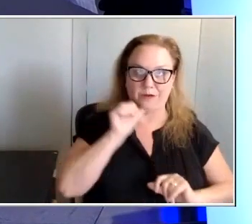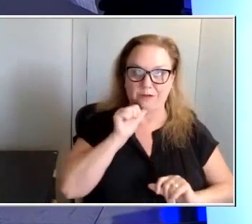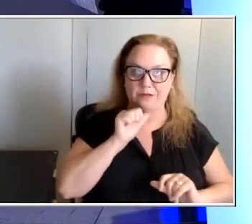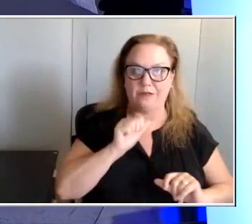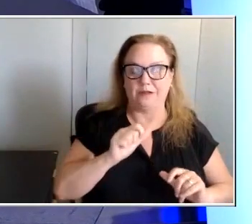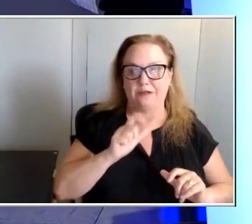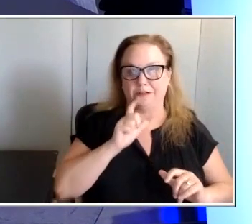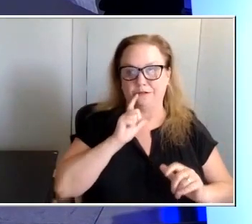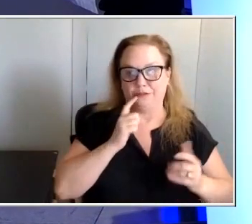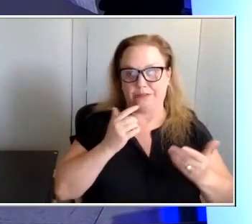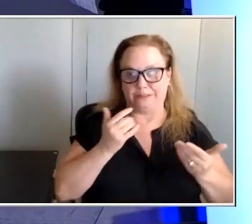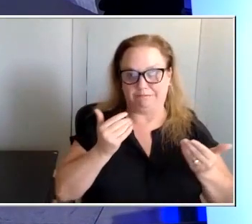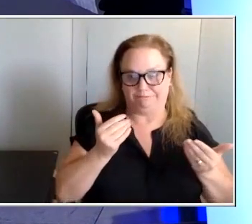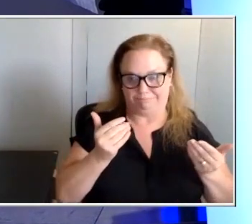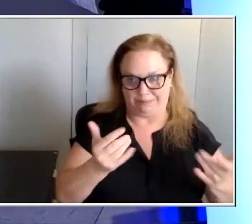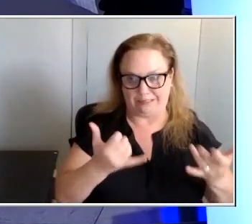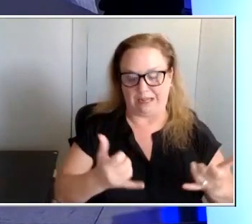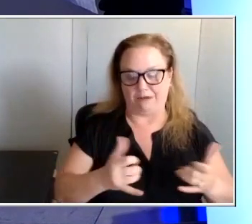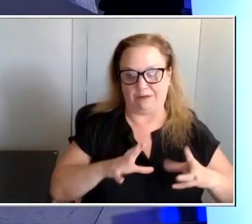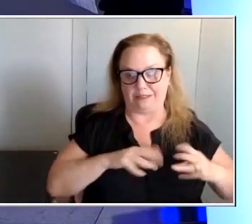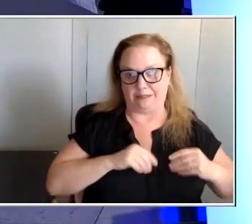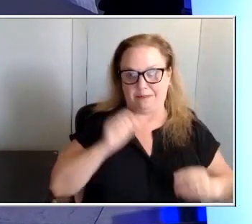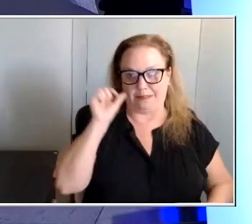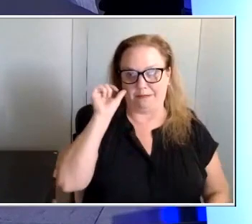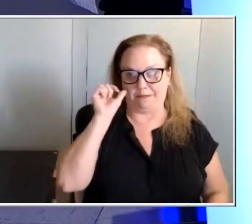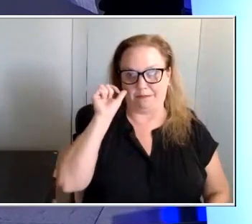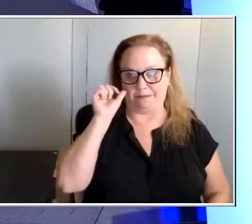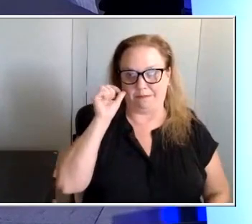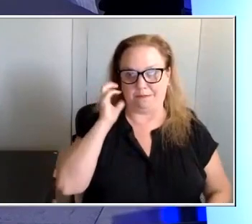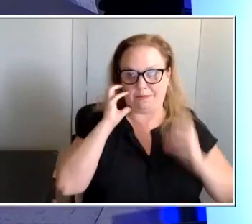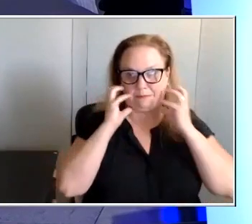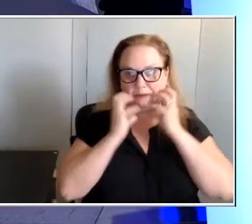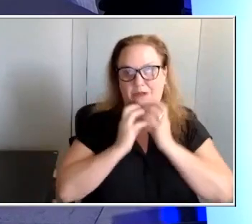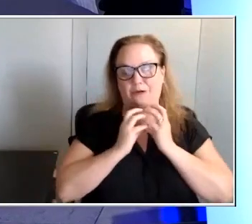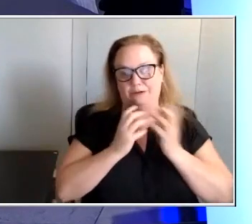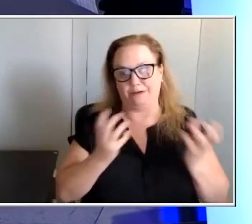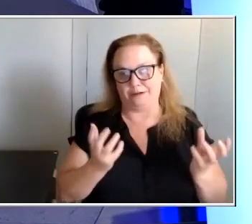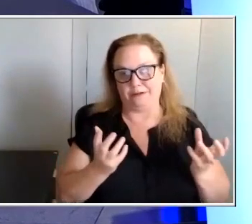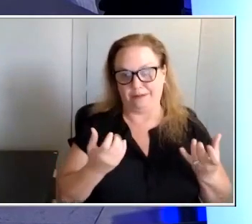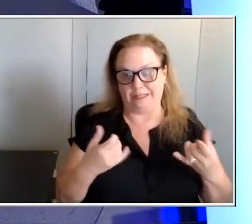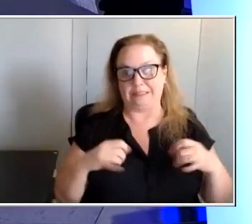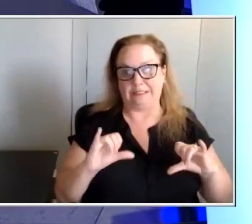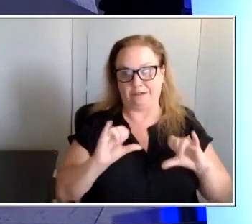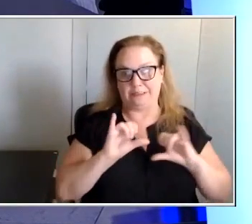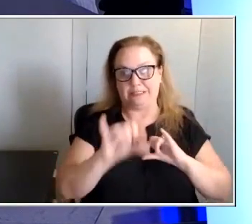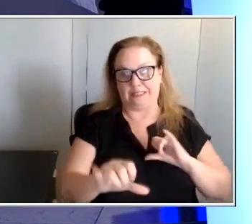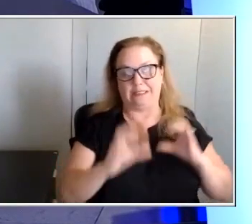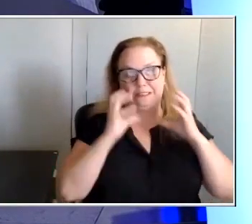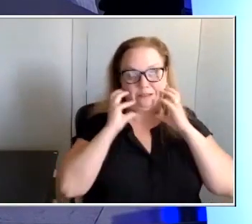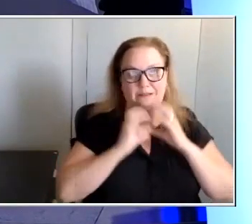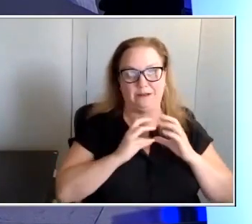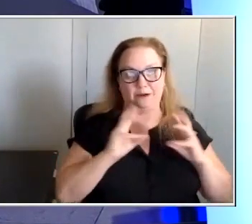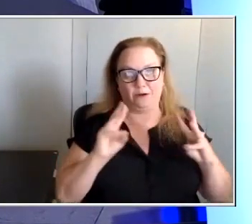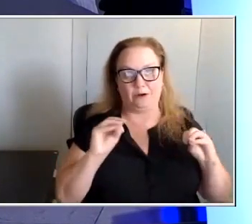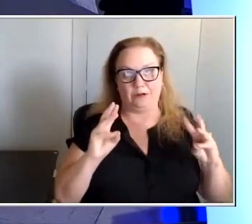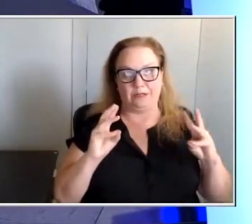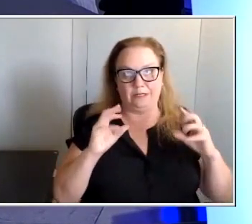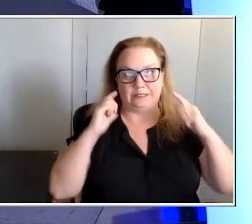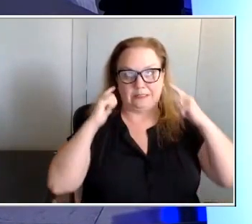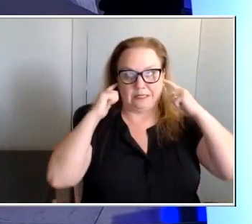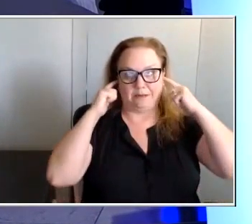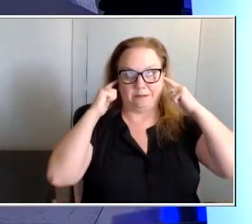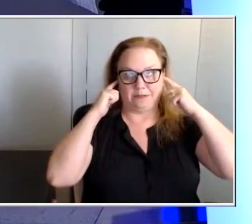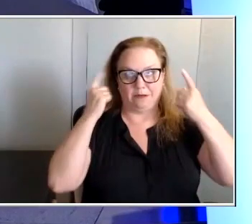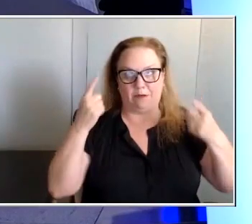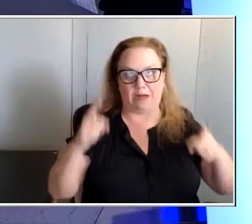now on board with the beard, so it's here to stay. Okay, it is here to stay. Here to stay. That was a brave. Now it stops right here though. What happened